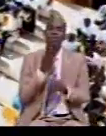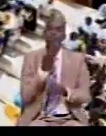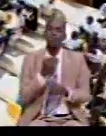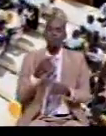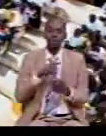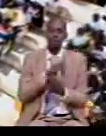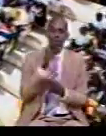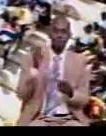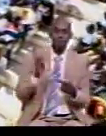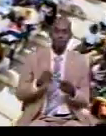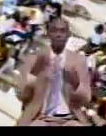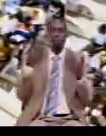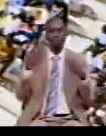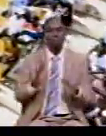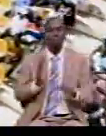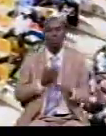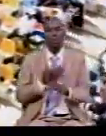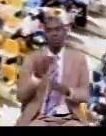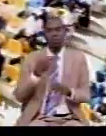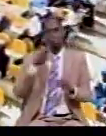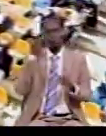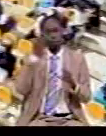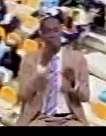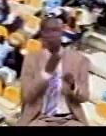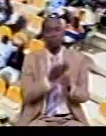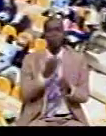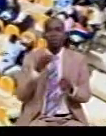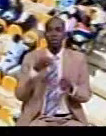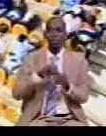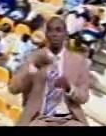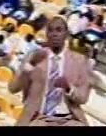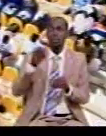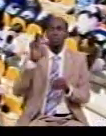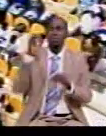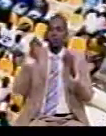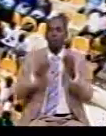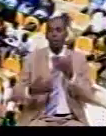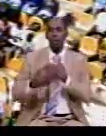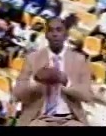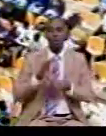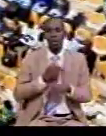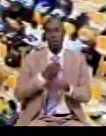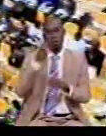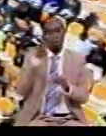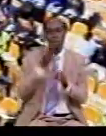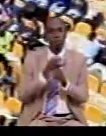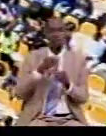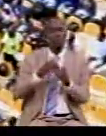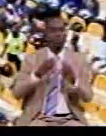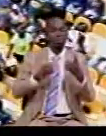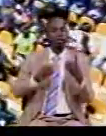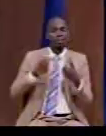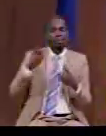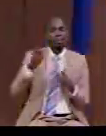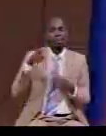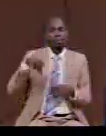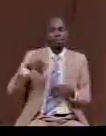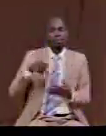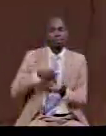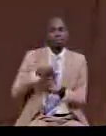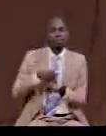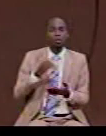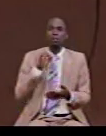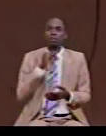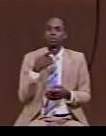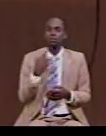our faith. And in 1 and 2 Peter, Jesus, the bishop of our souls, the chief cornerstone. In 1, 2, and 3 John, Jesus is the